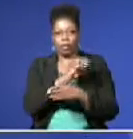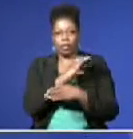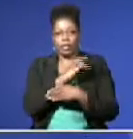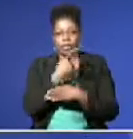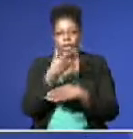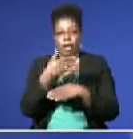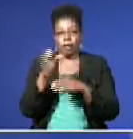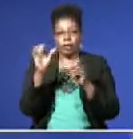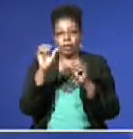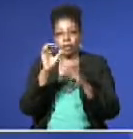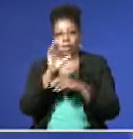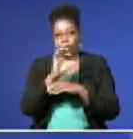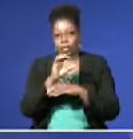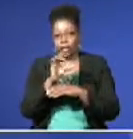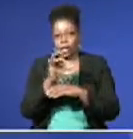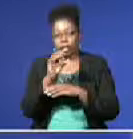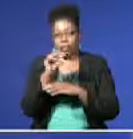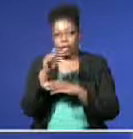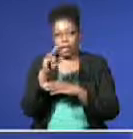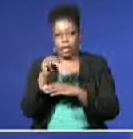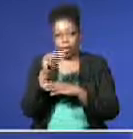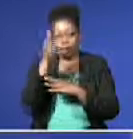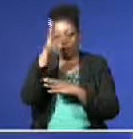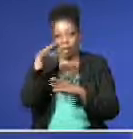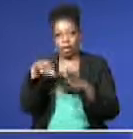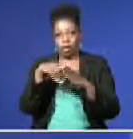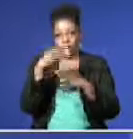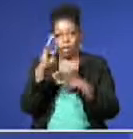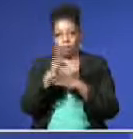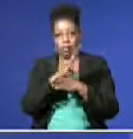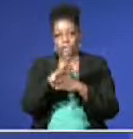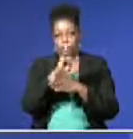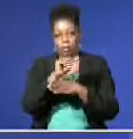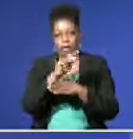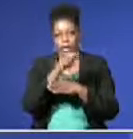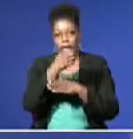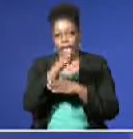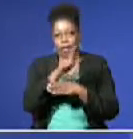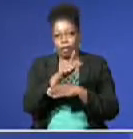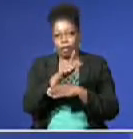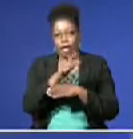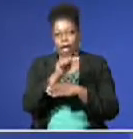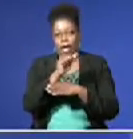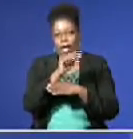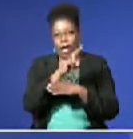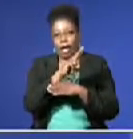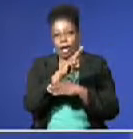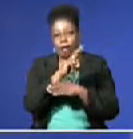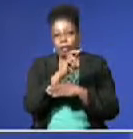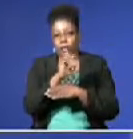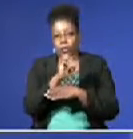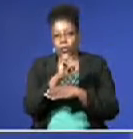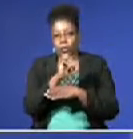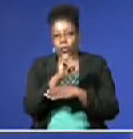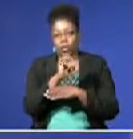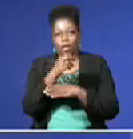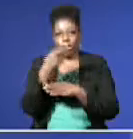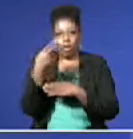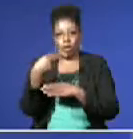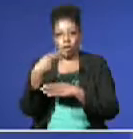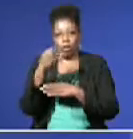p.m. Saturday, a man was outside a business establishment on Bethel Avenue when a gray Honda Paso driven by a man drove